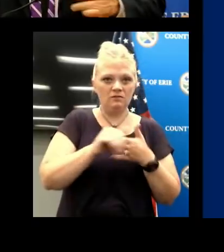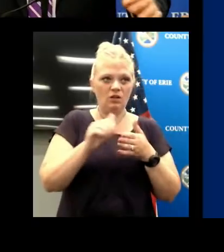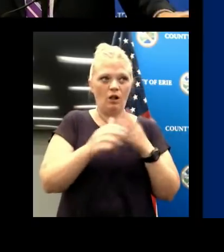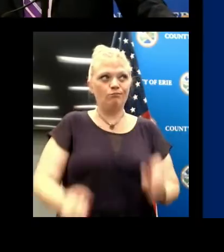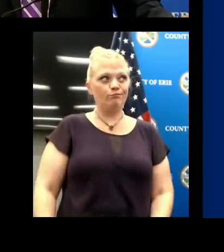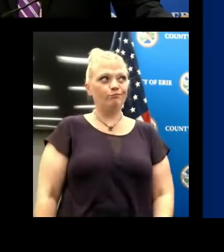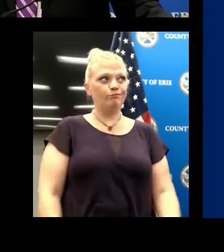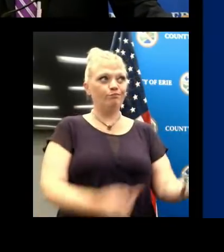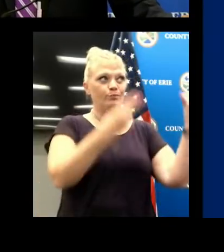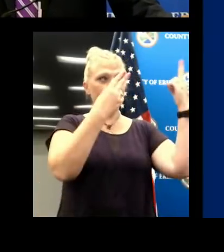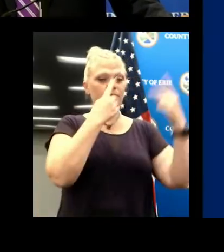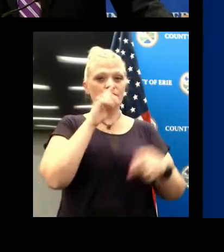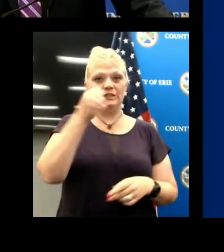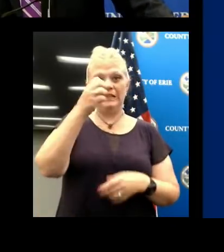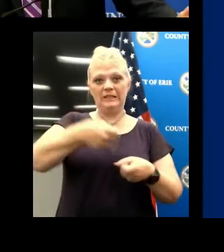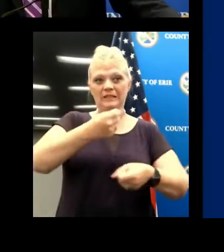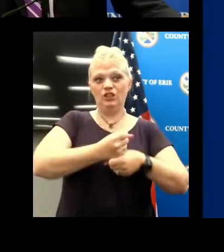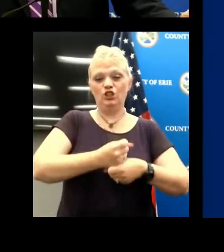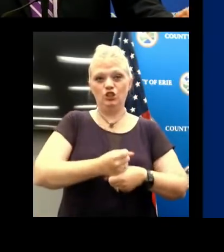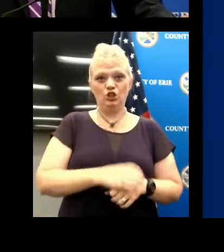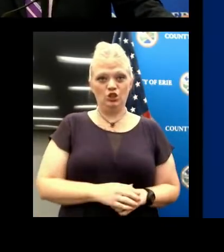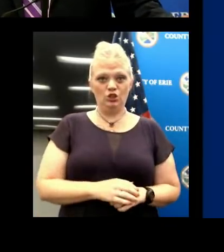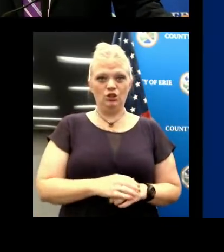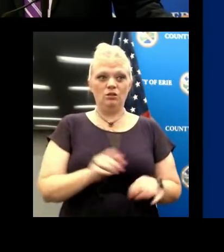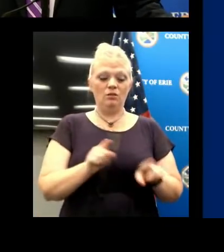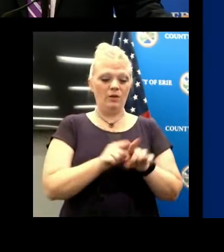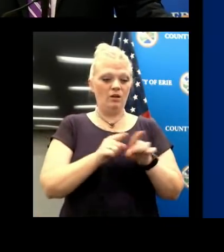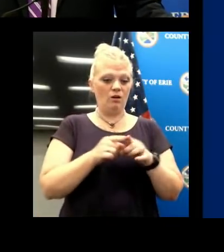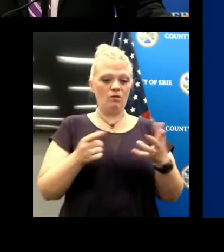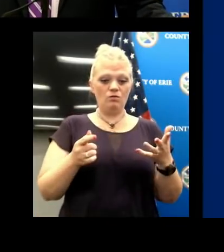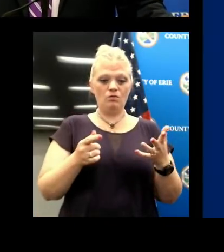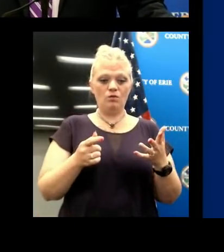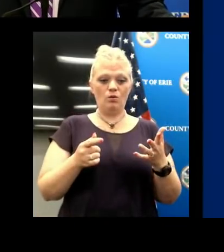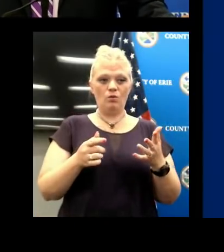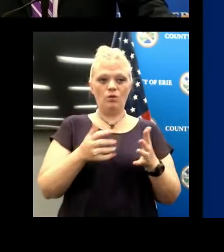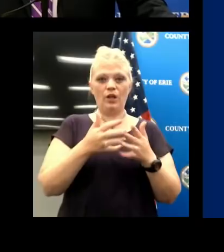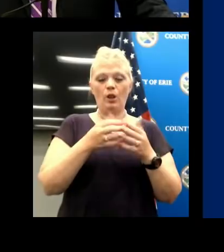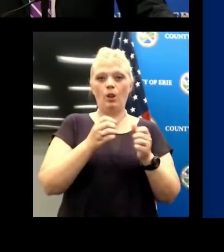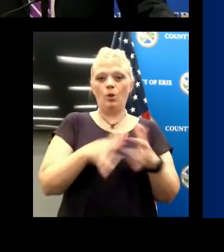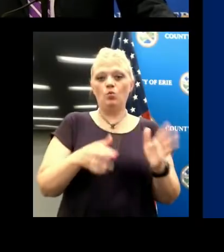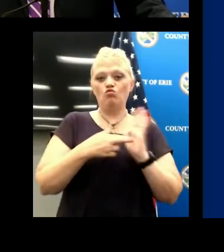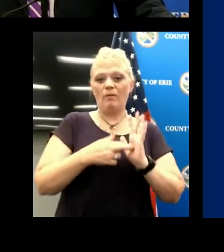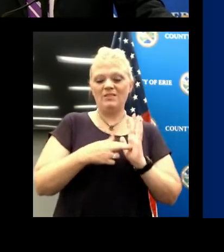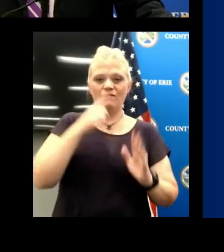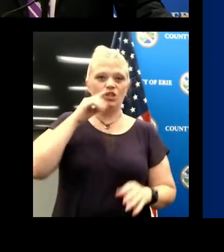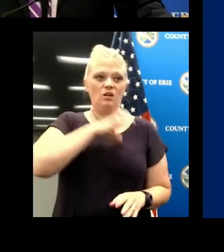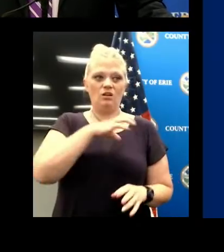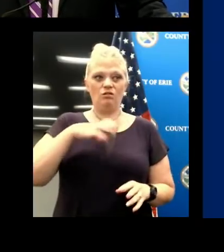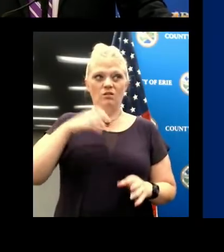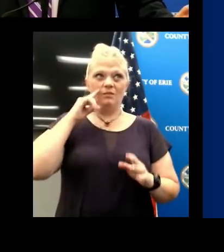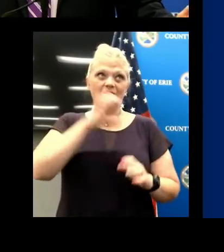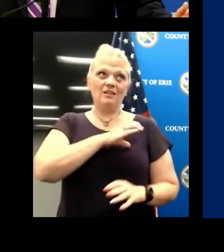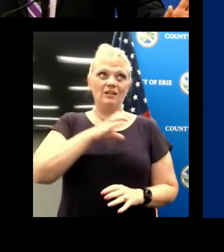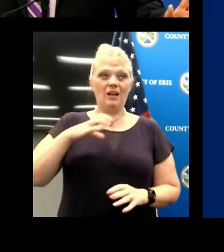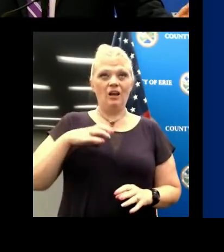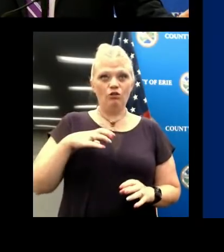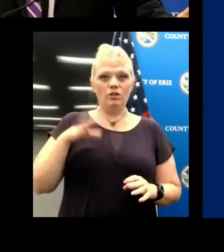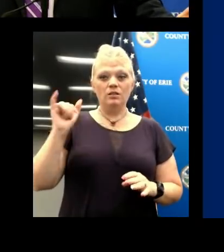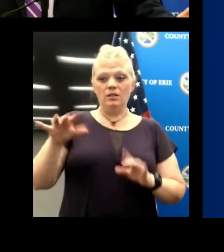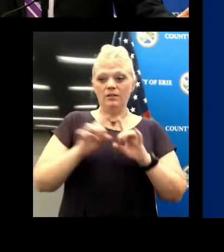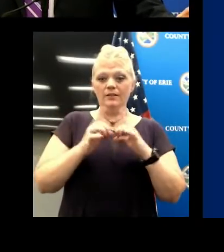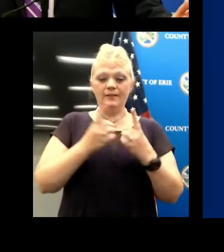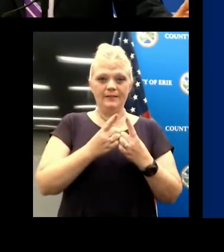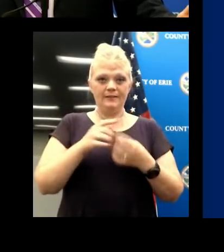the door over a 10-year period. We also lose representation in Congress, because Congress, the congressional